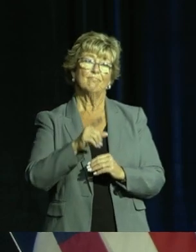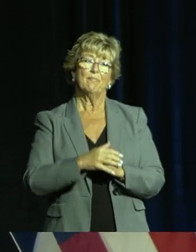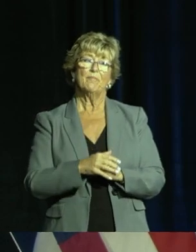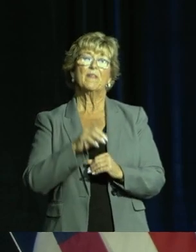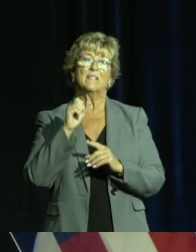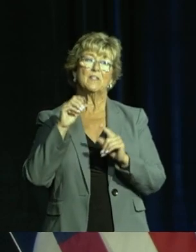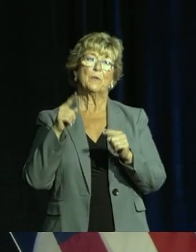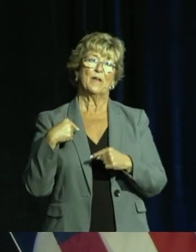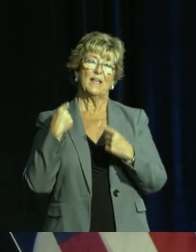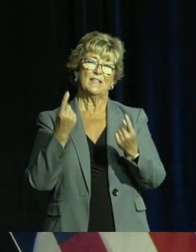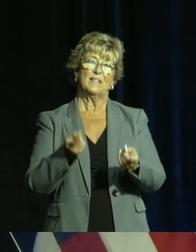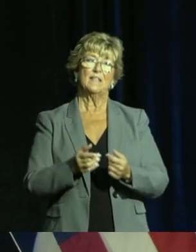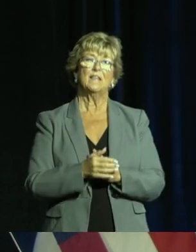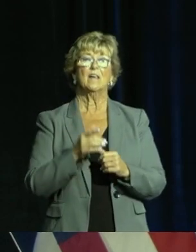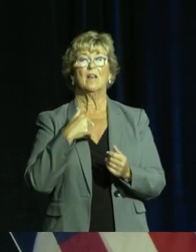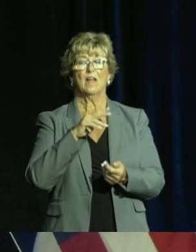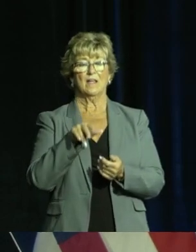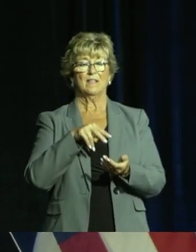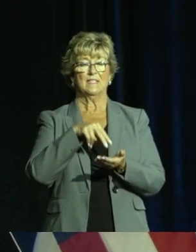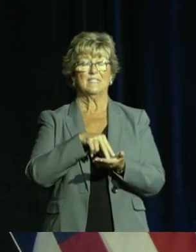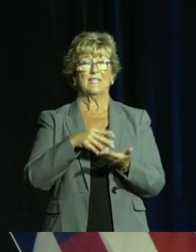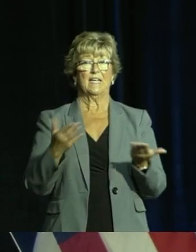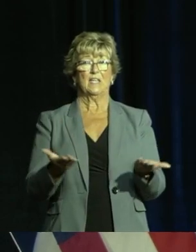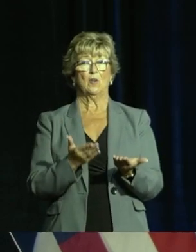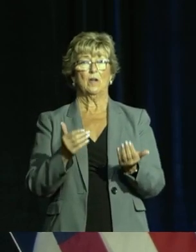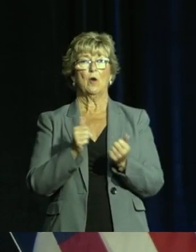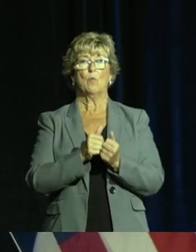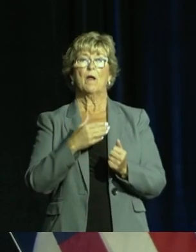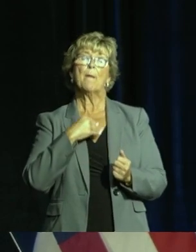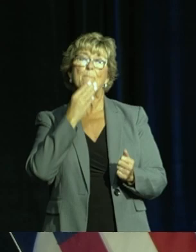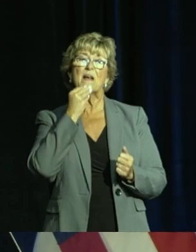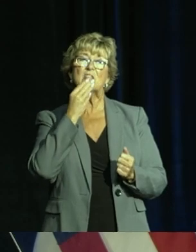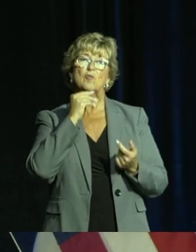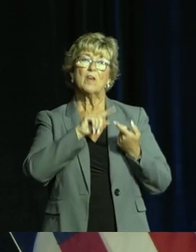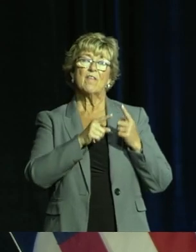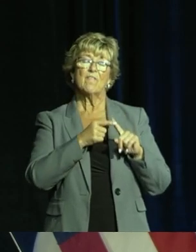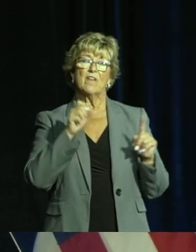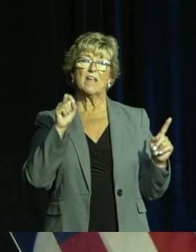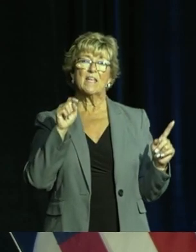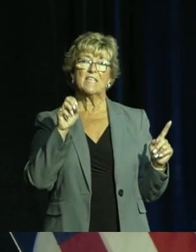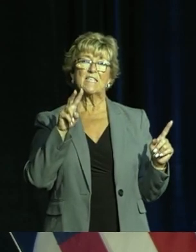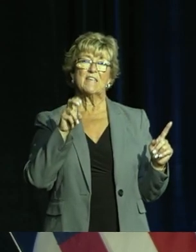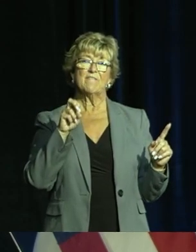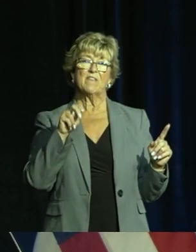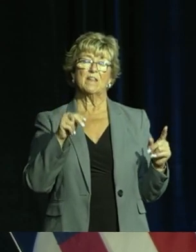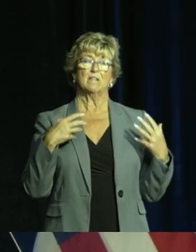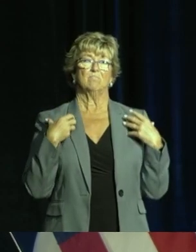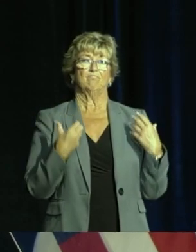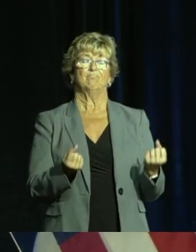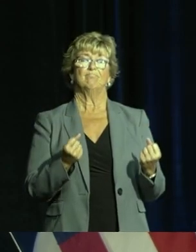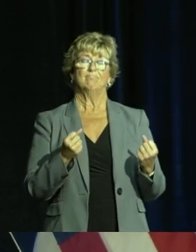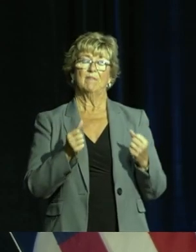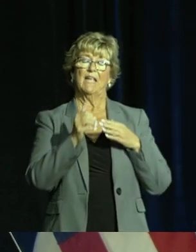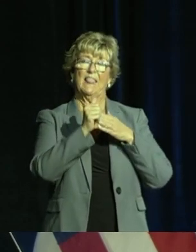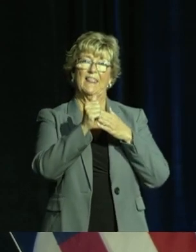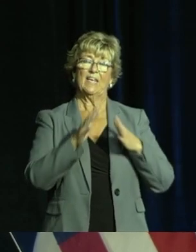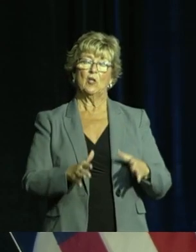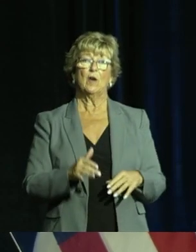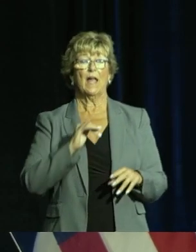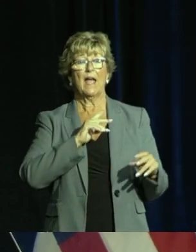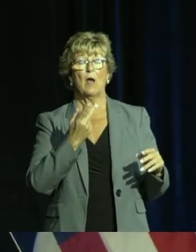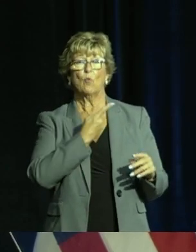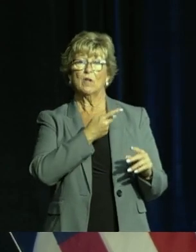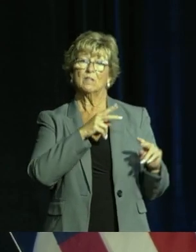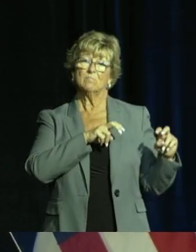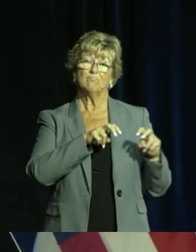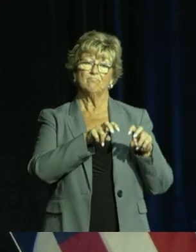it has. I stand here today with my Jewish friend Stephen, a courageous and formidable leader. Our journey